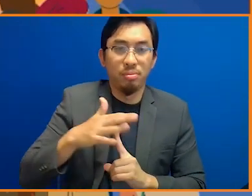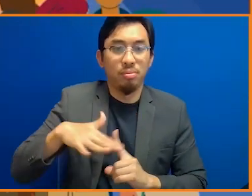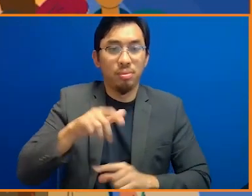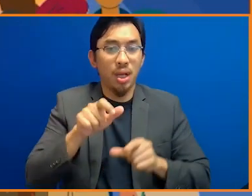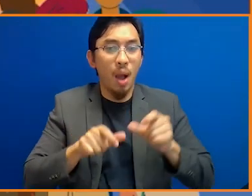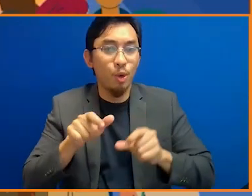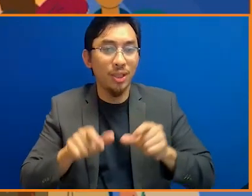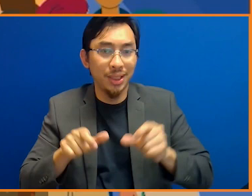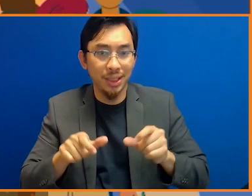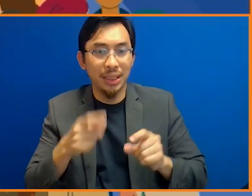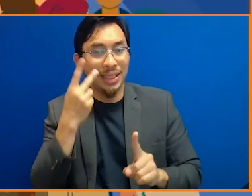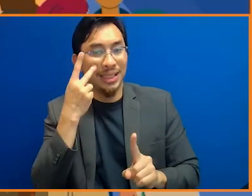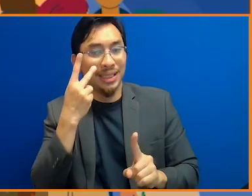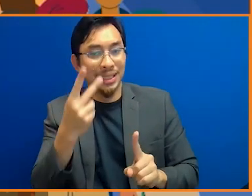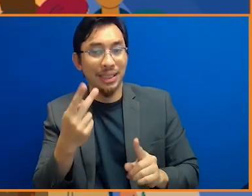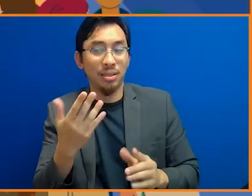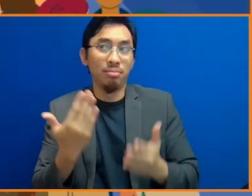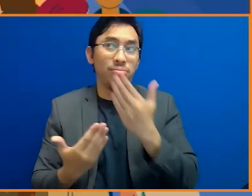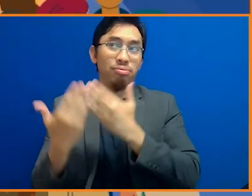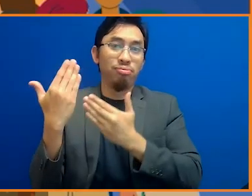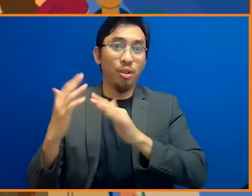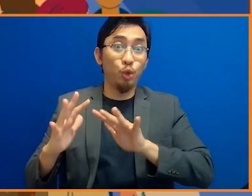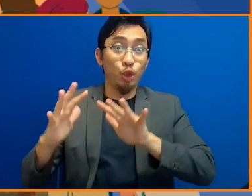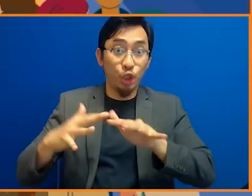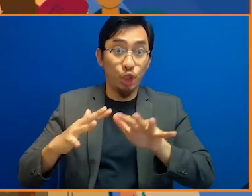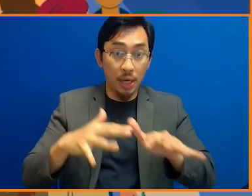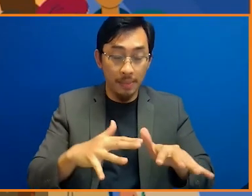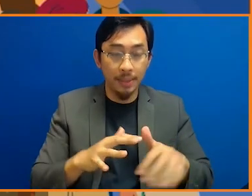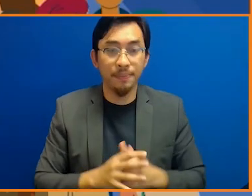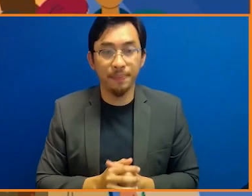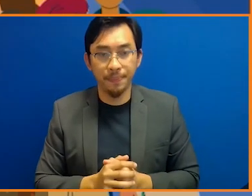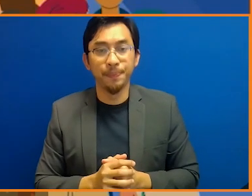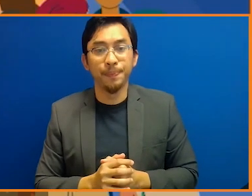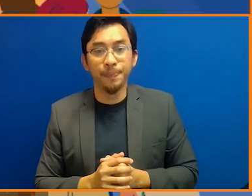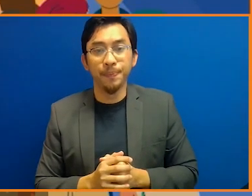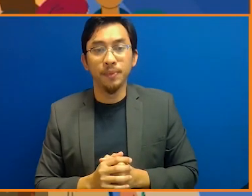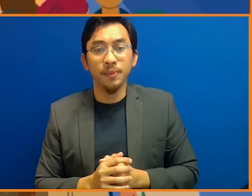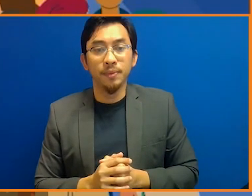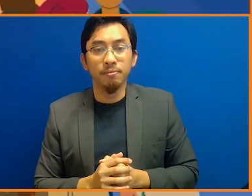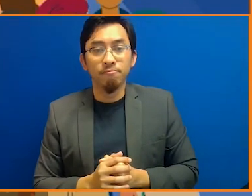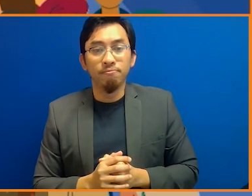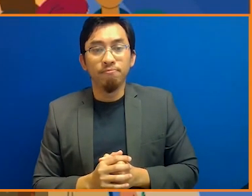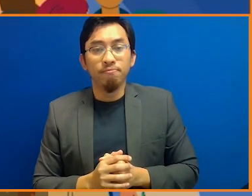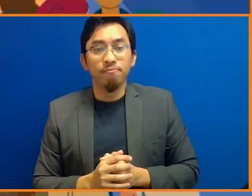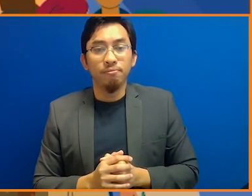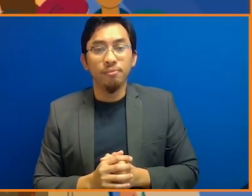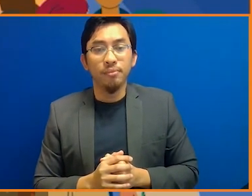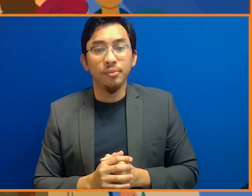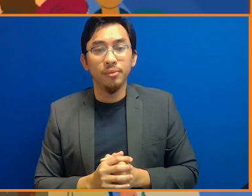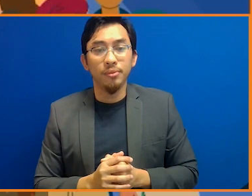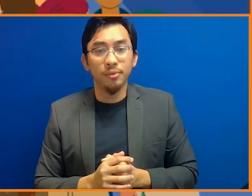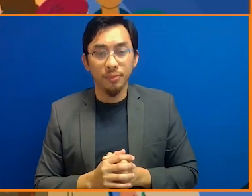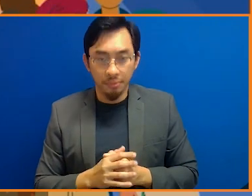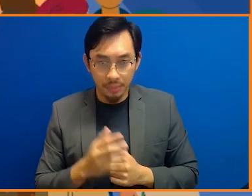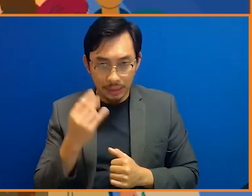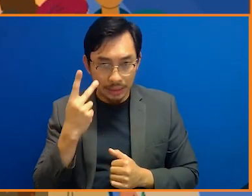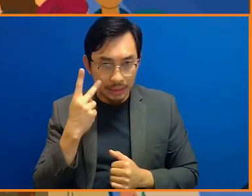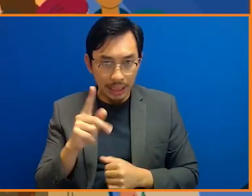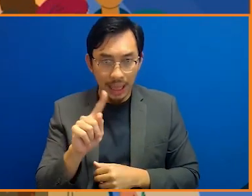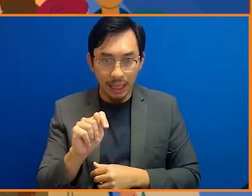community based on historical tsunami. So yeah, so